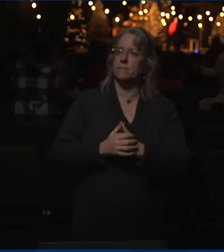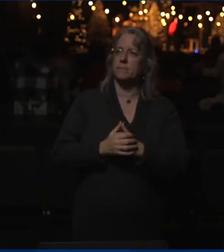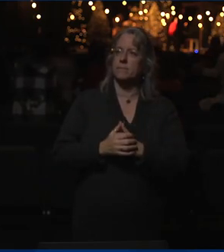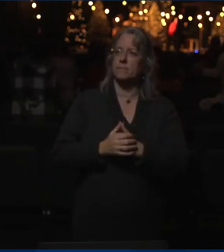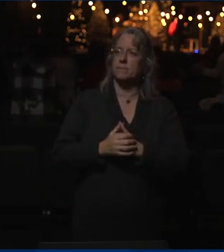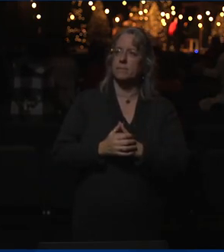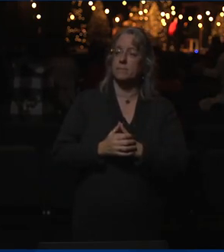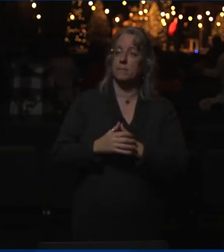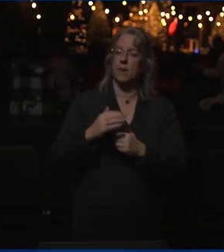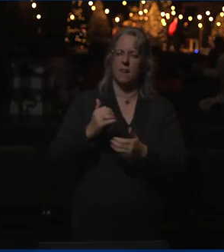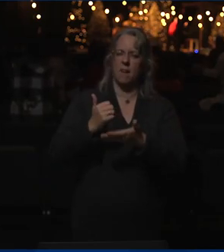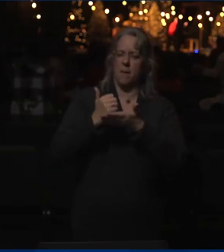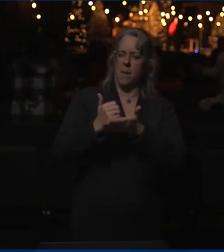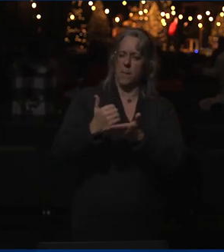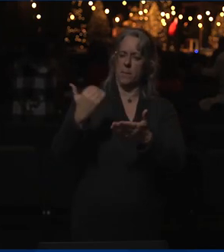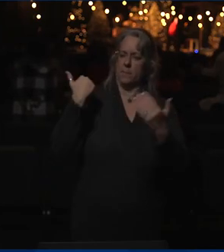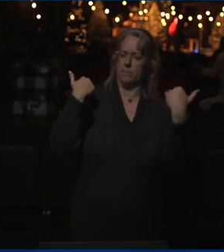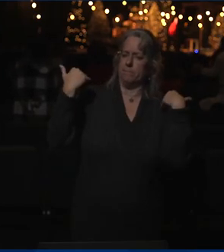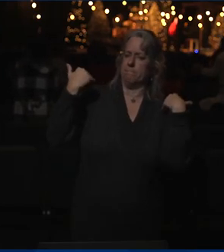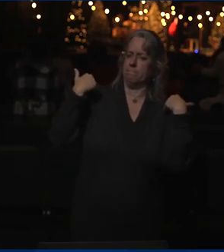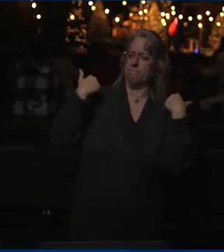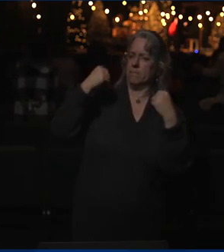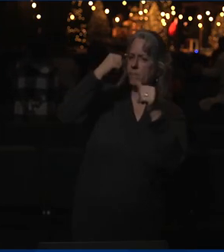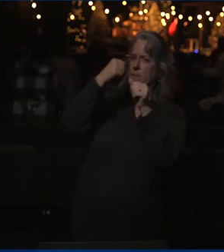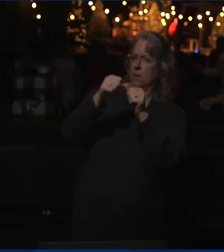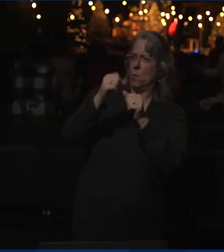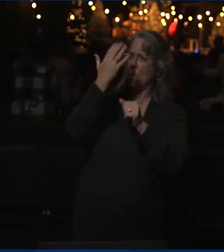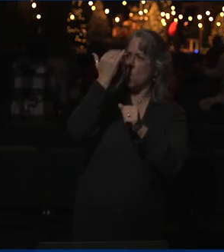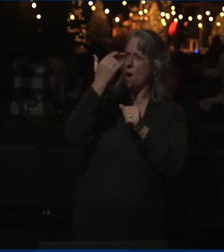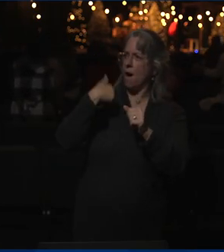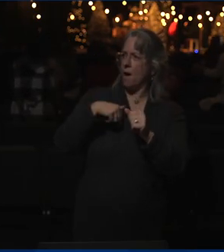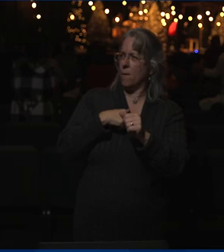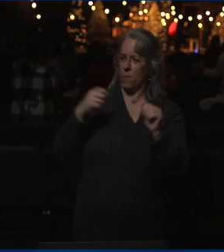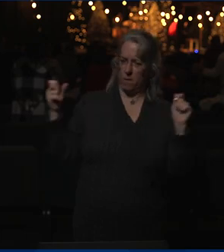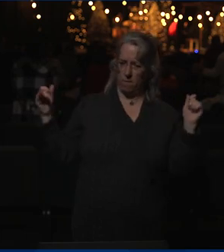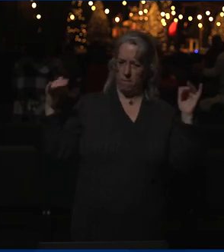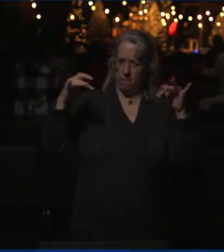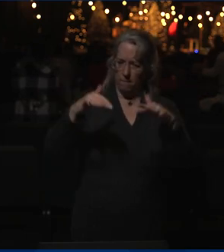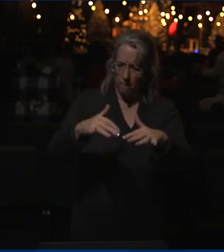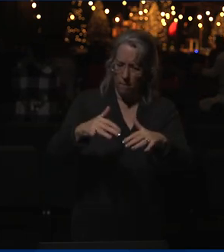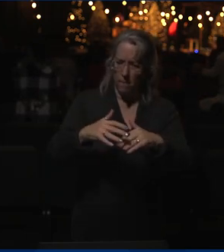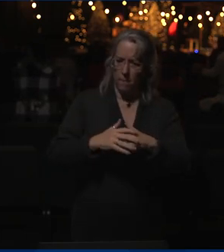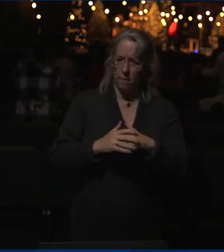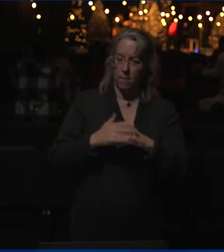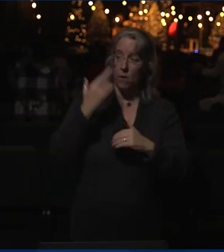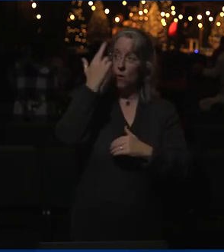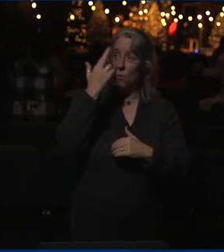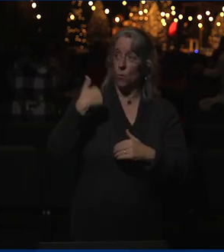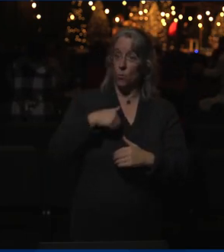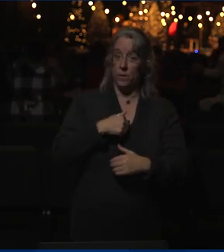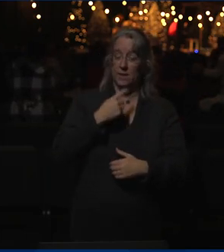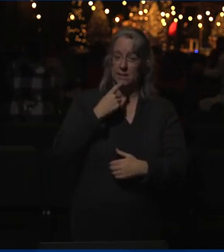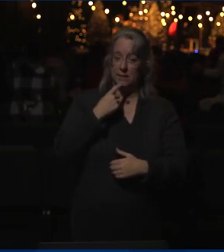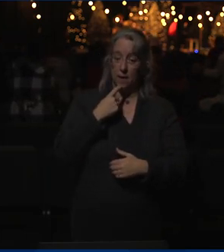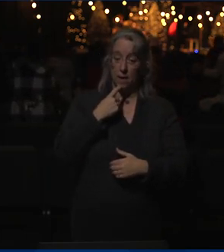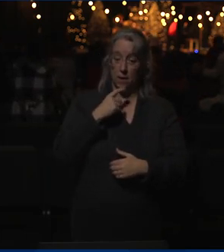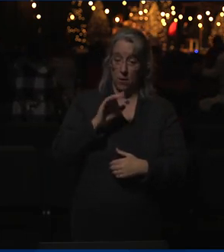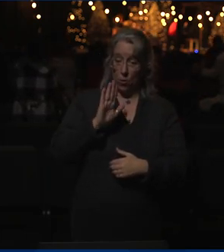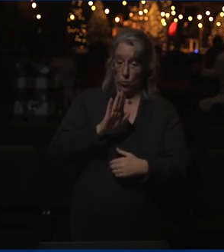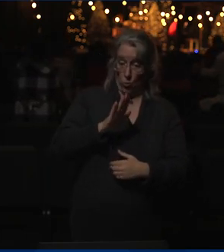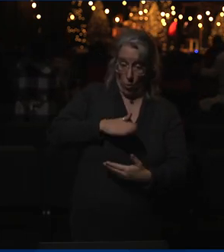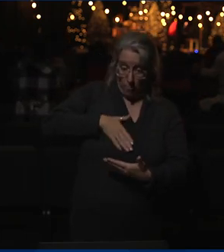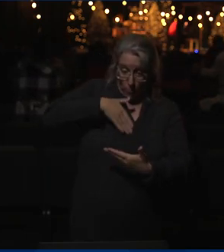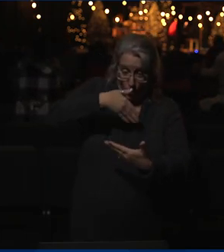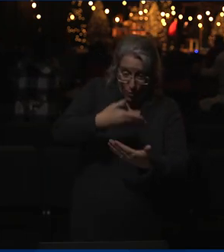reason that we gather this morning, the reason why we say that the night of your birth was so divine and so holy.